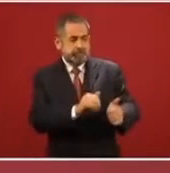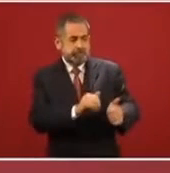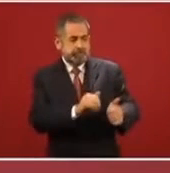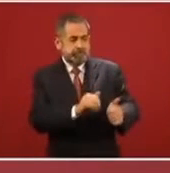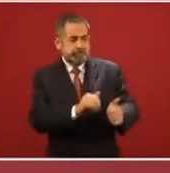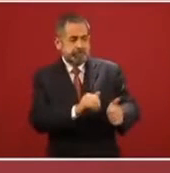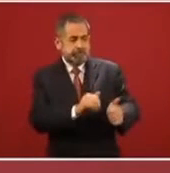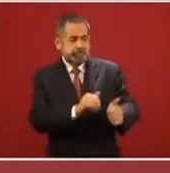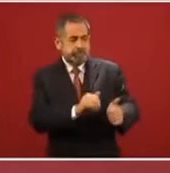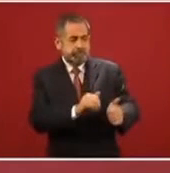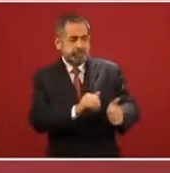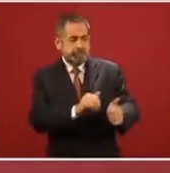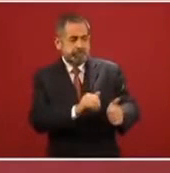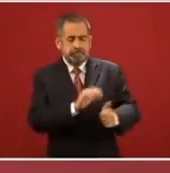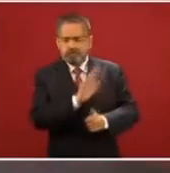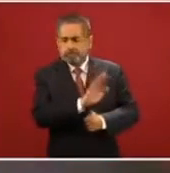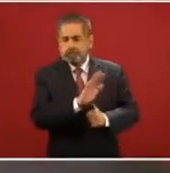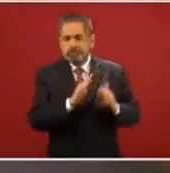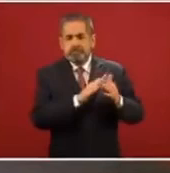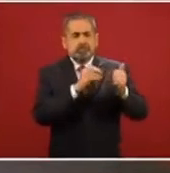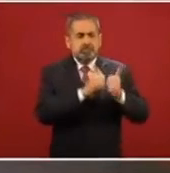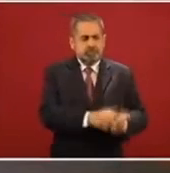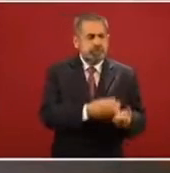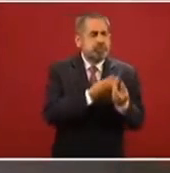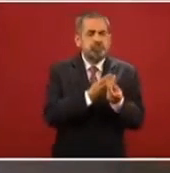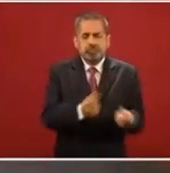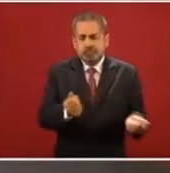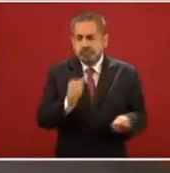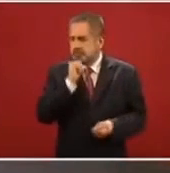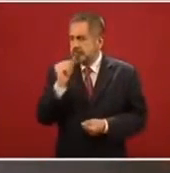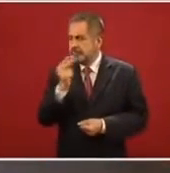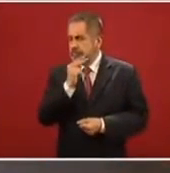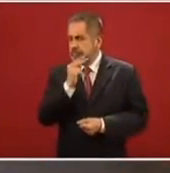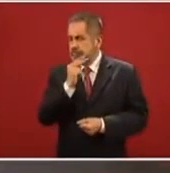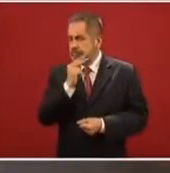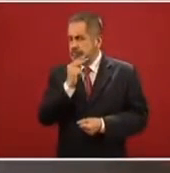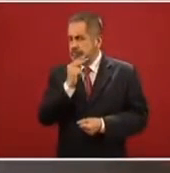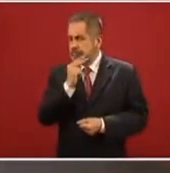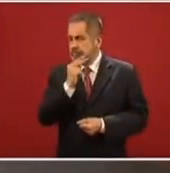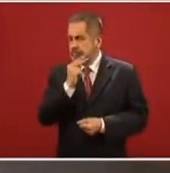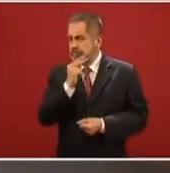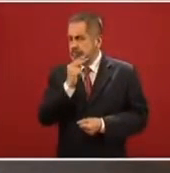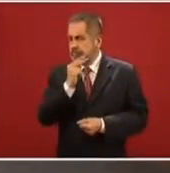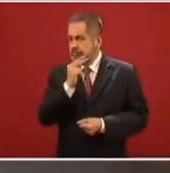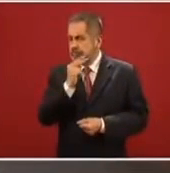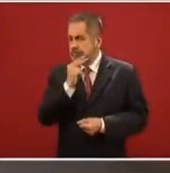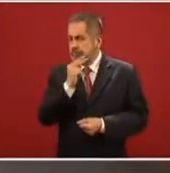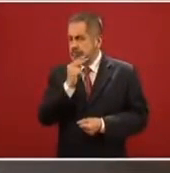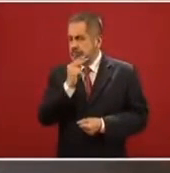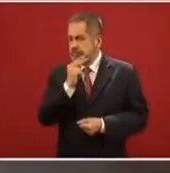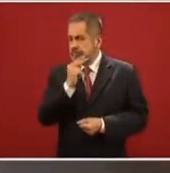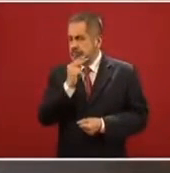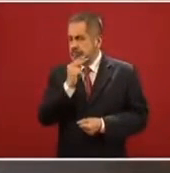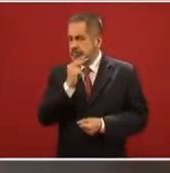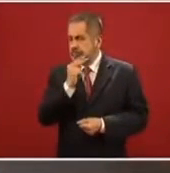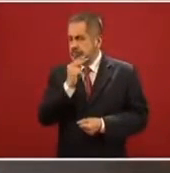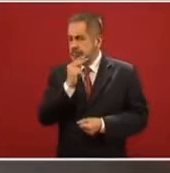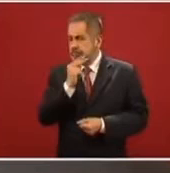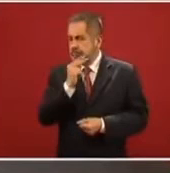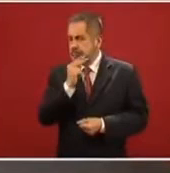their own domiciles or homes sin necesidad de acudir a without the need